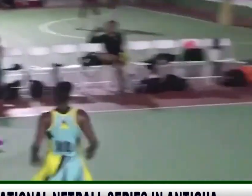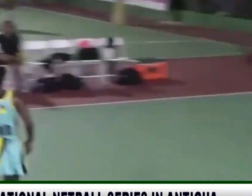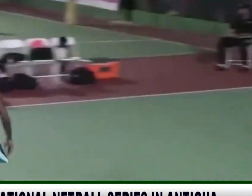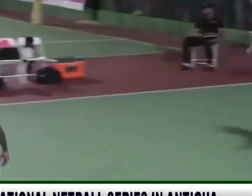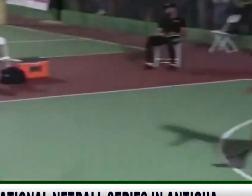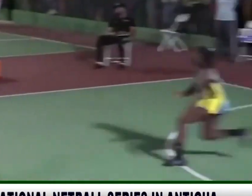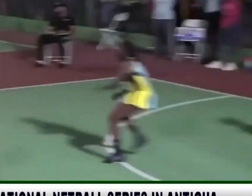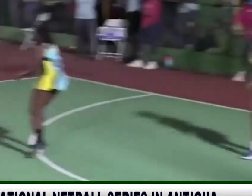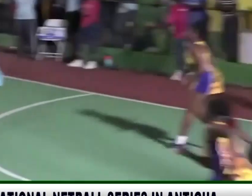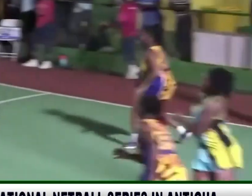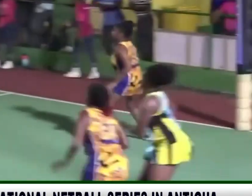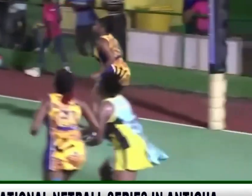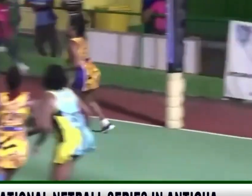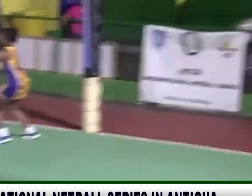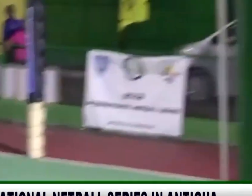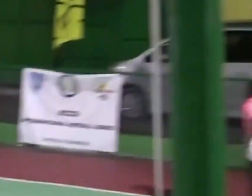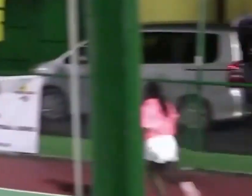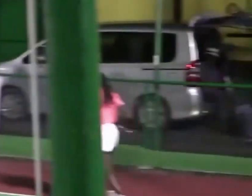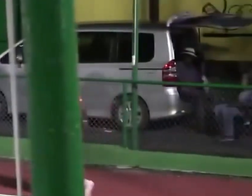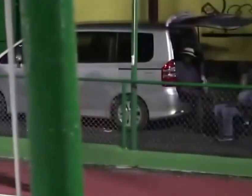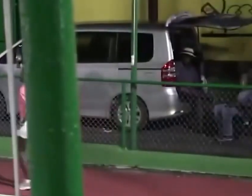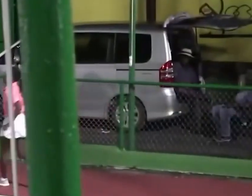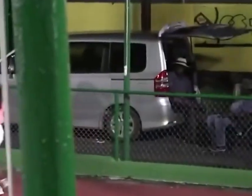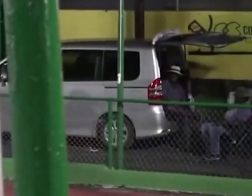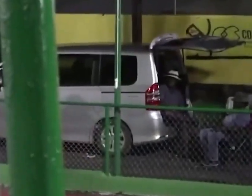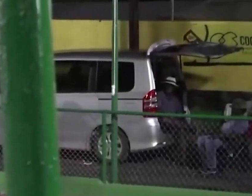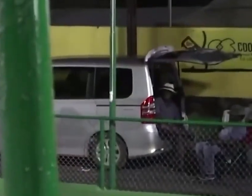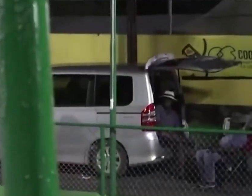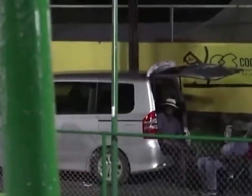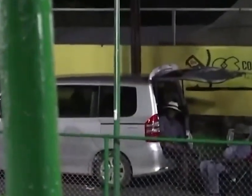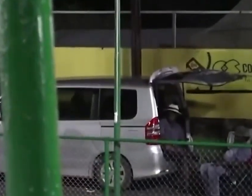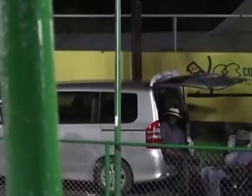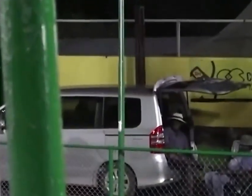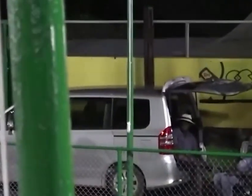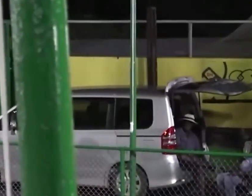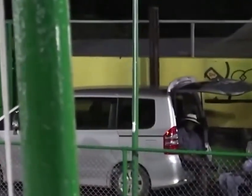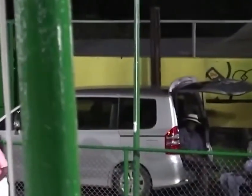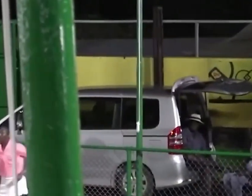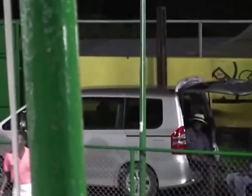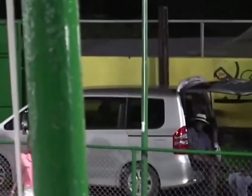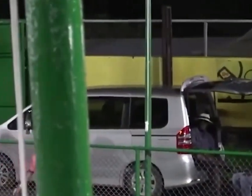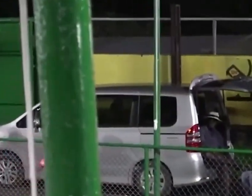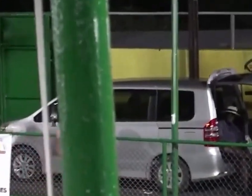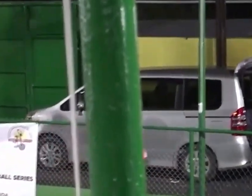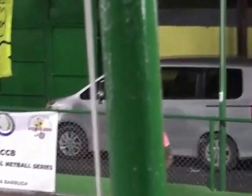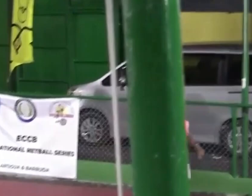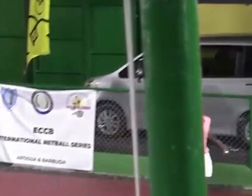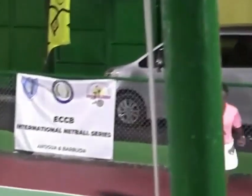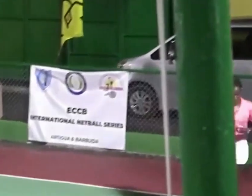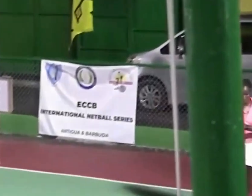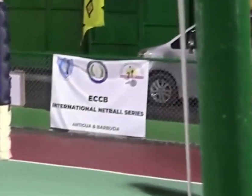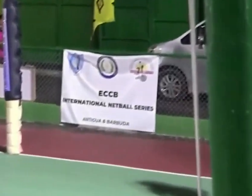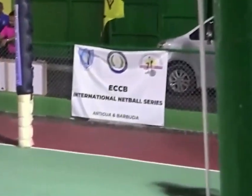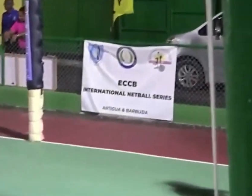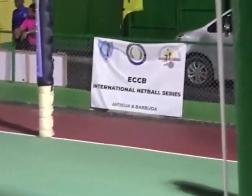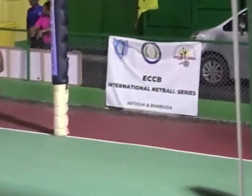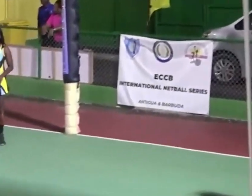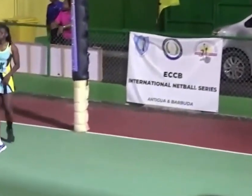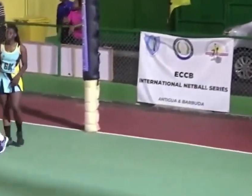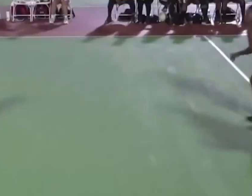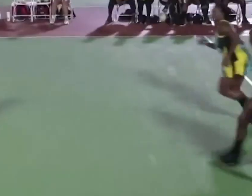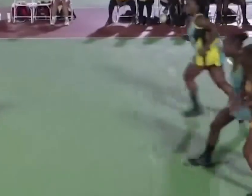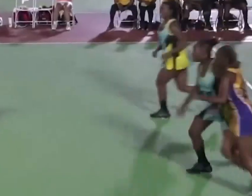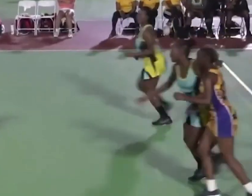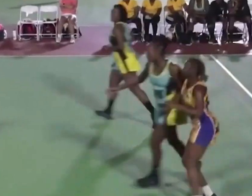29-10, 14-19, before closing out the win at 54-25. In the circle, goal shooter Faye Agar netted 21 of